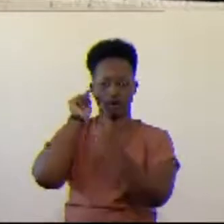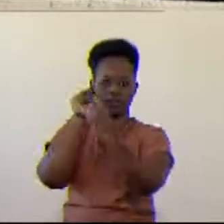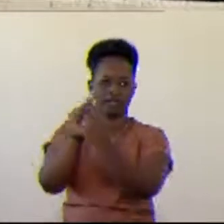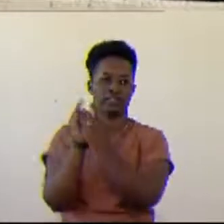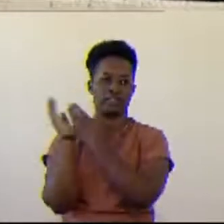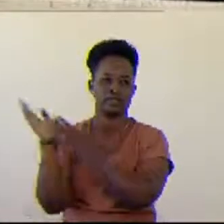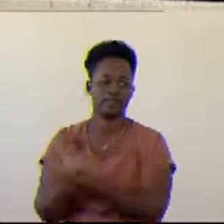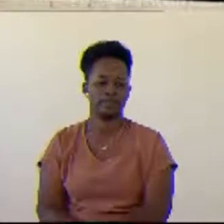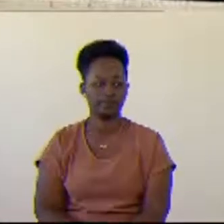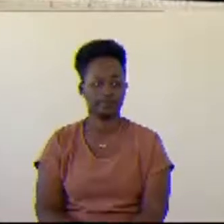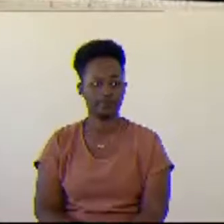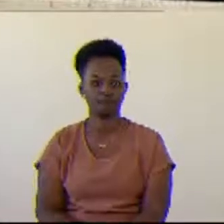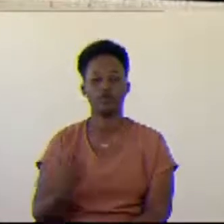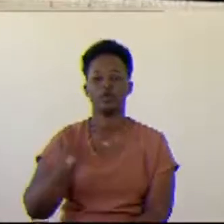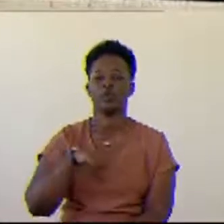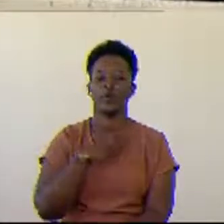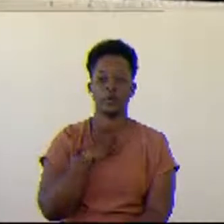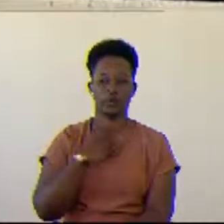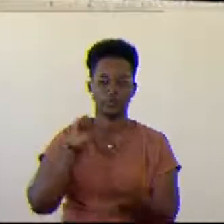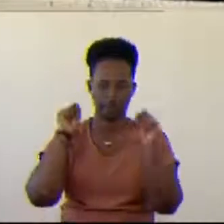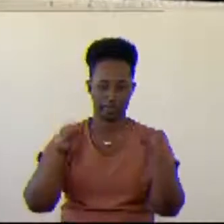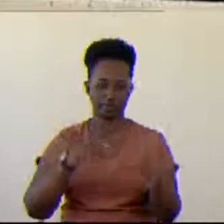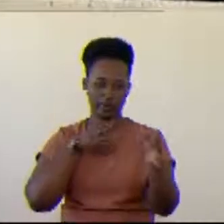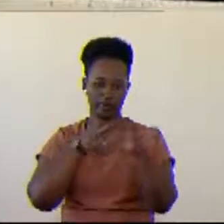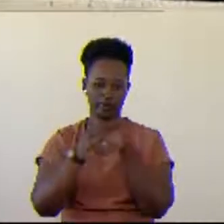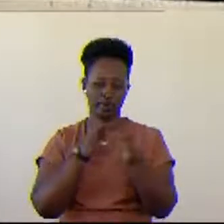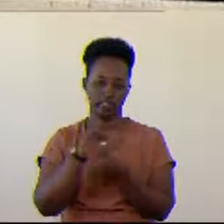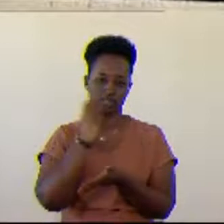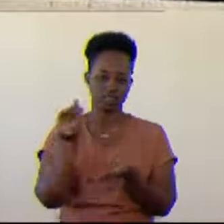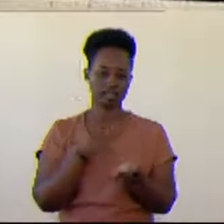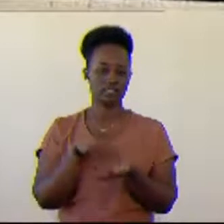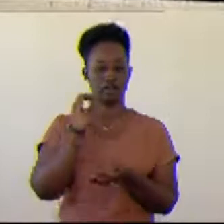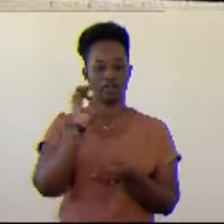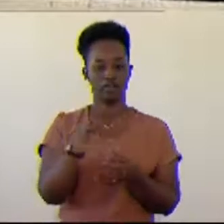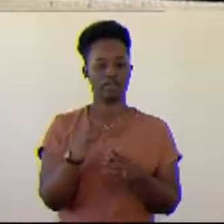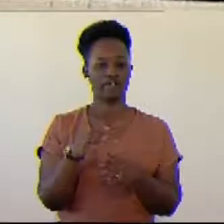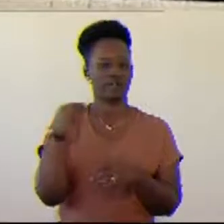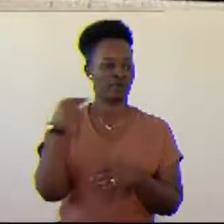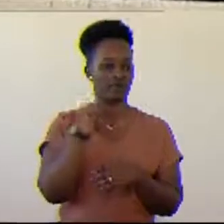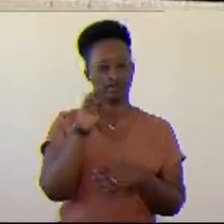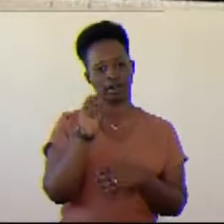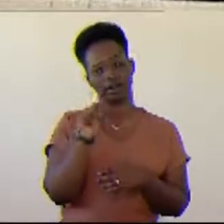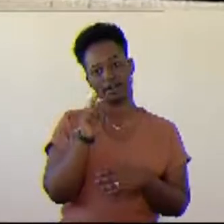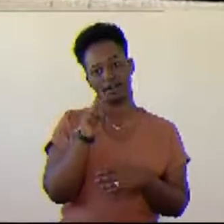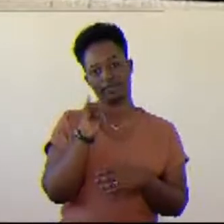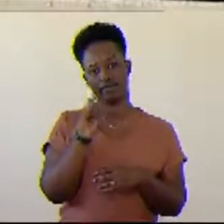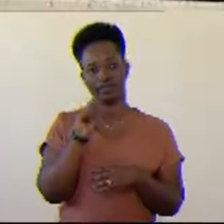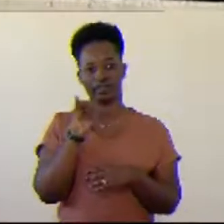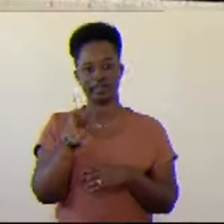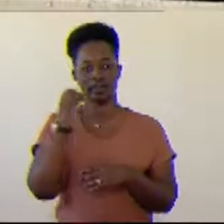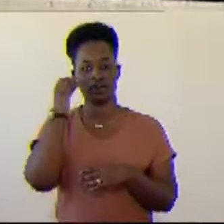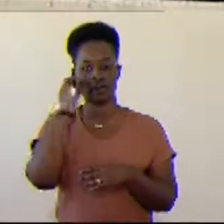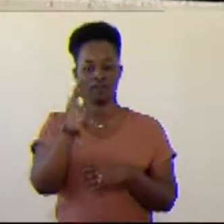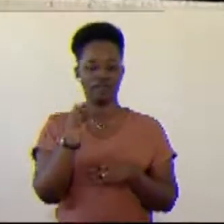objectives here, is we want to be able to determine the center of gravity of regular lamina. Now, a regular